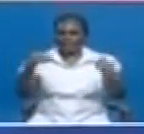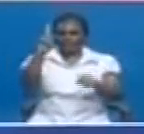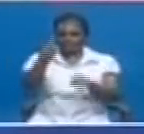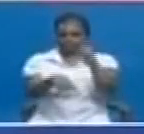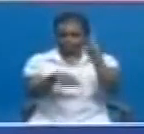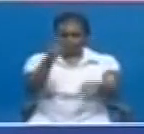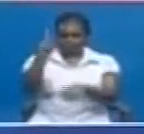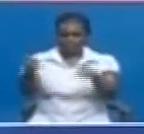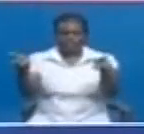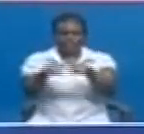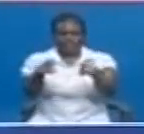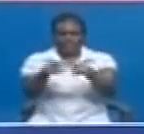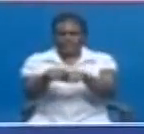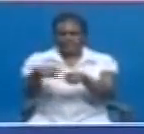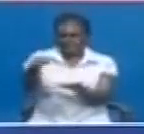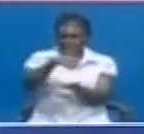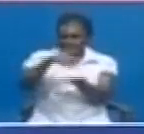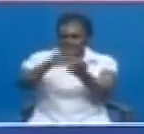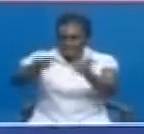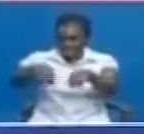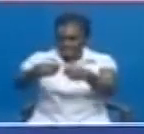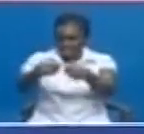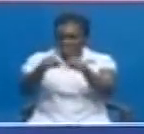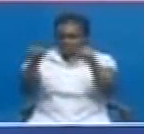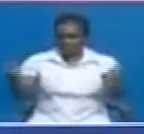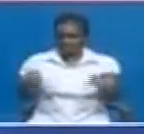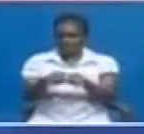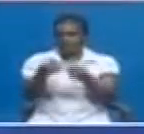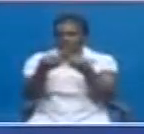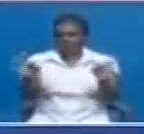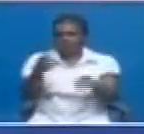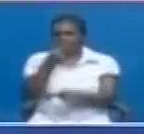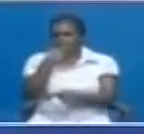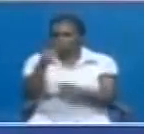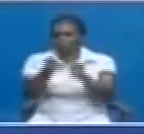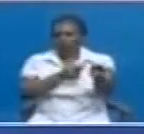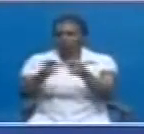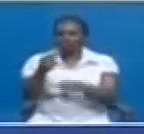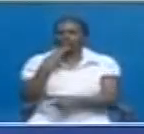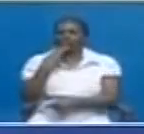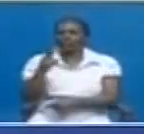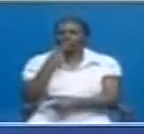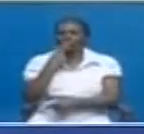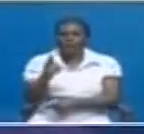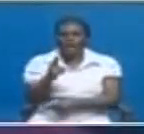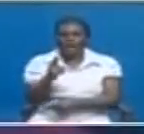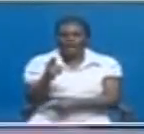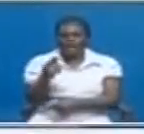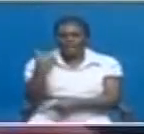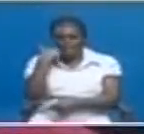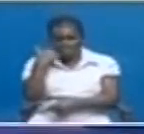fluctuating. It's the same center that gave her the kit and free medicine to manage her diabetes. Nilikuja